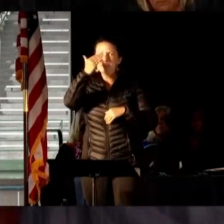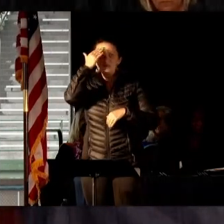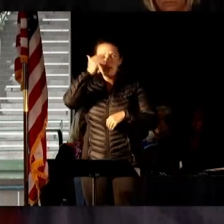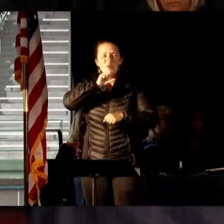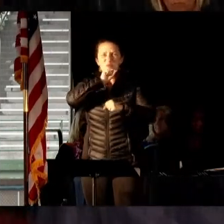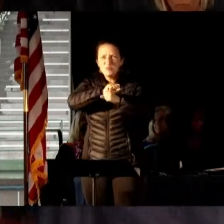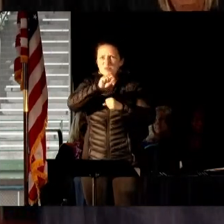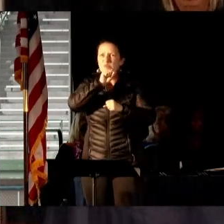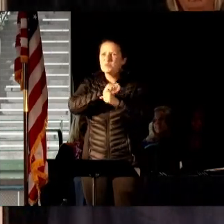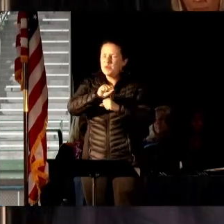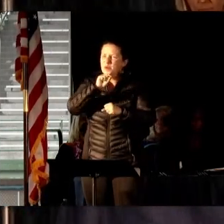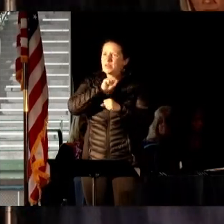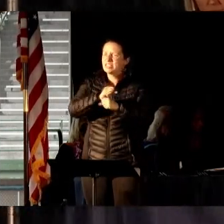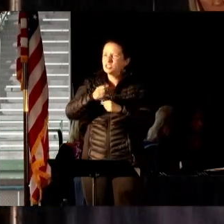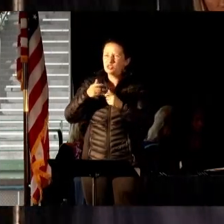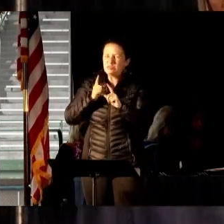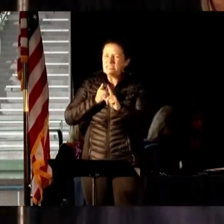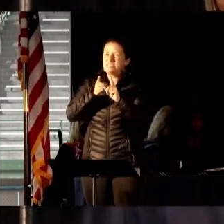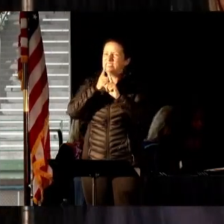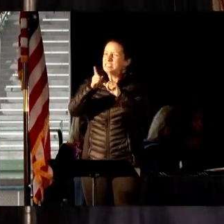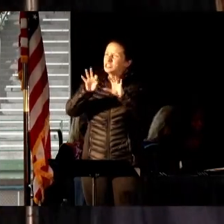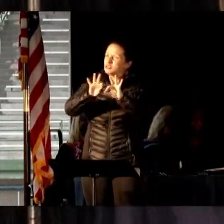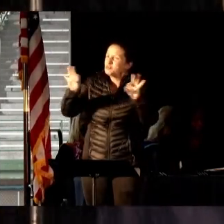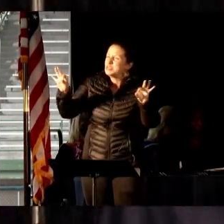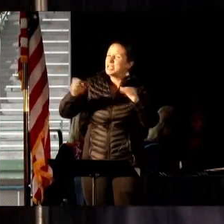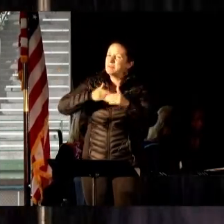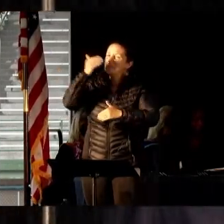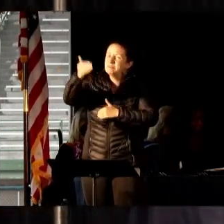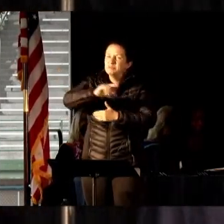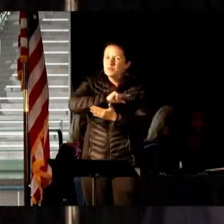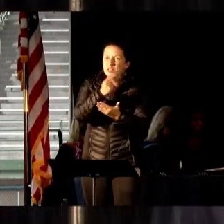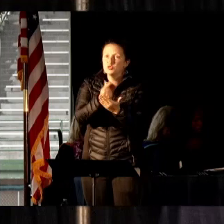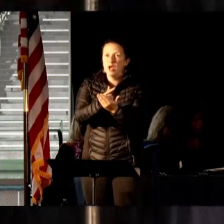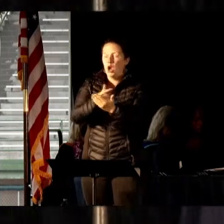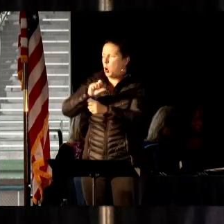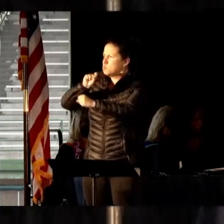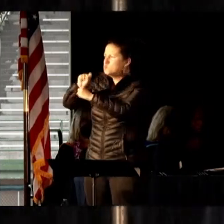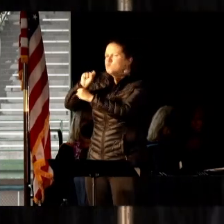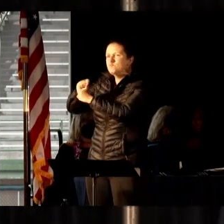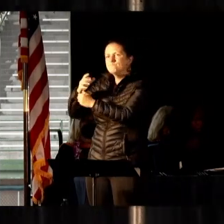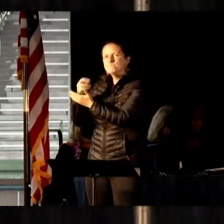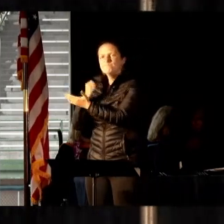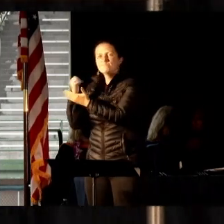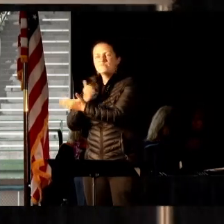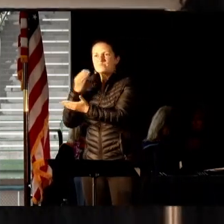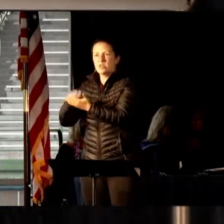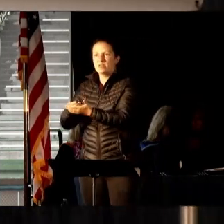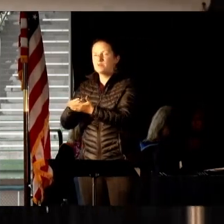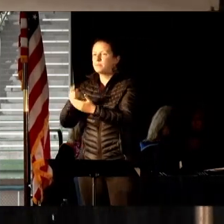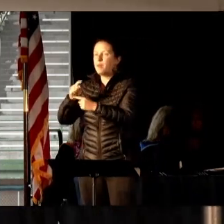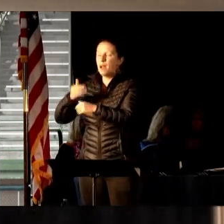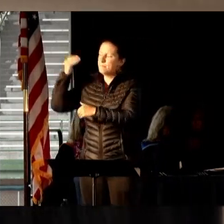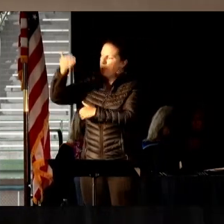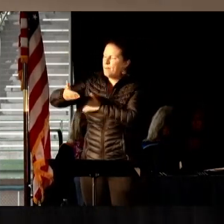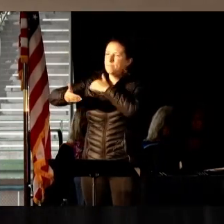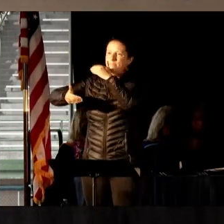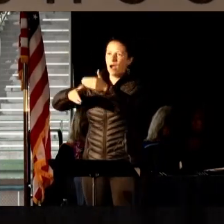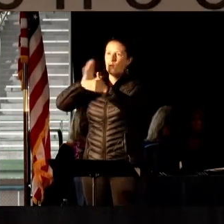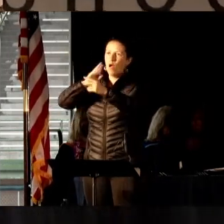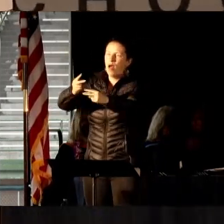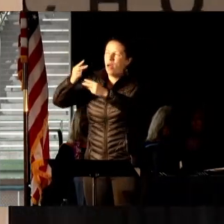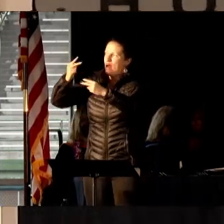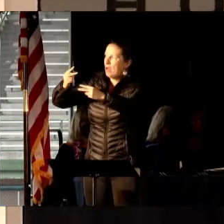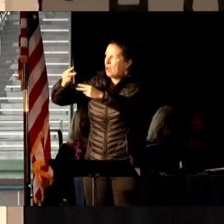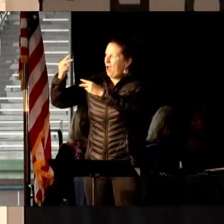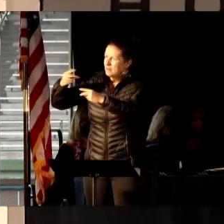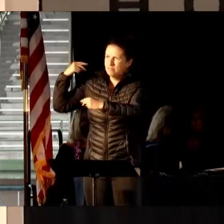or that paycheck, but at the end of the day, you will realize that they too went by fast. 4 years, if